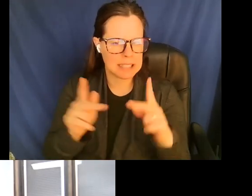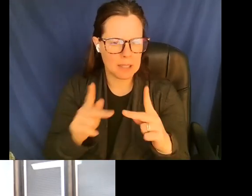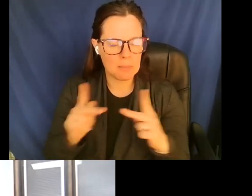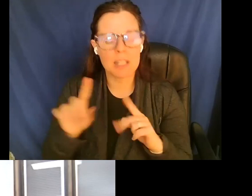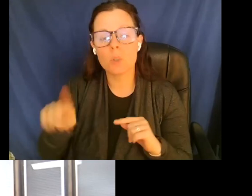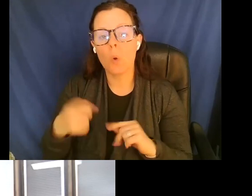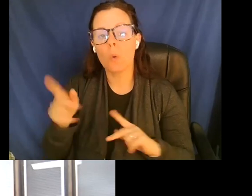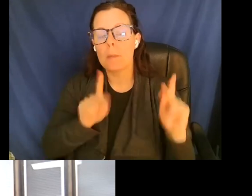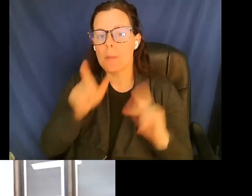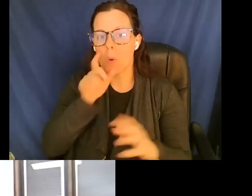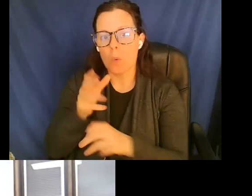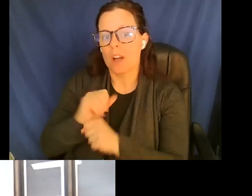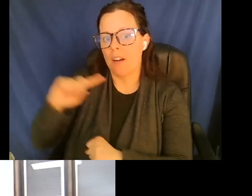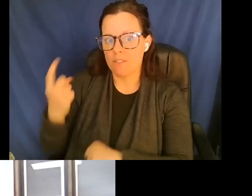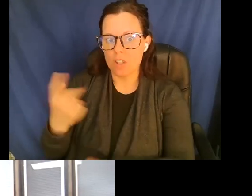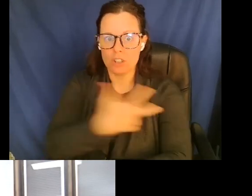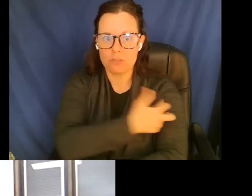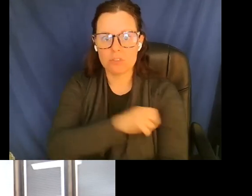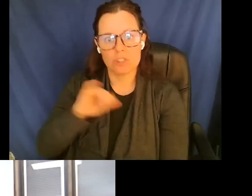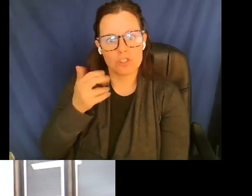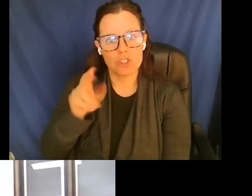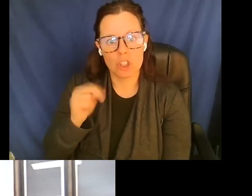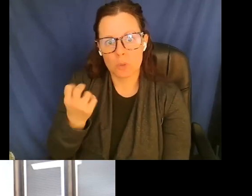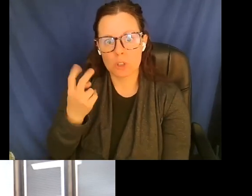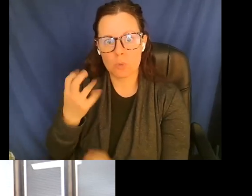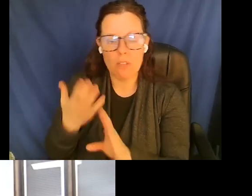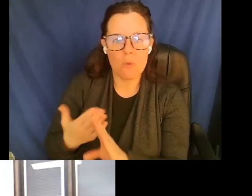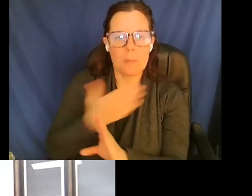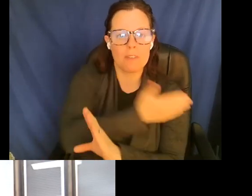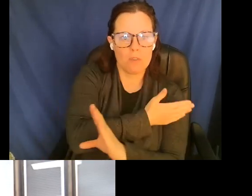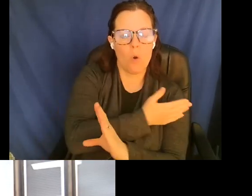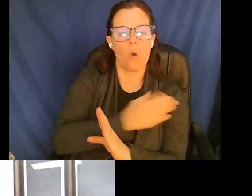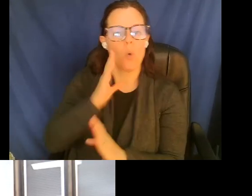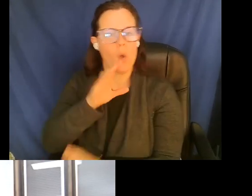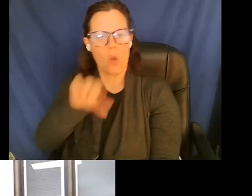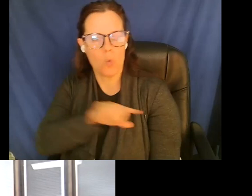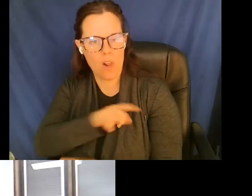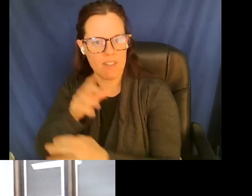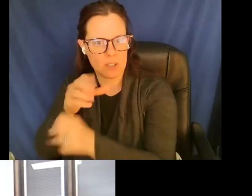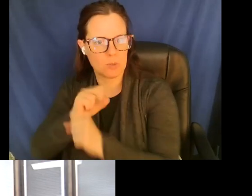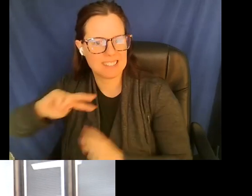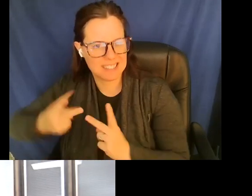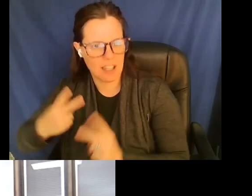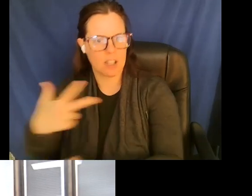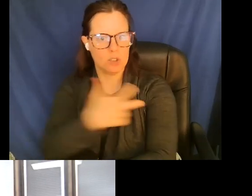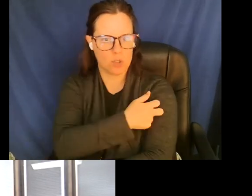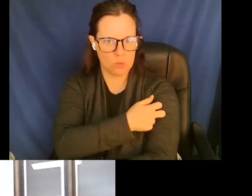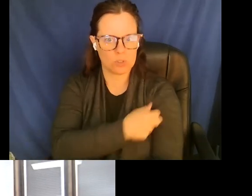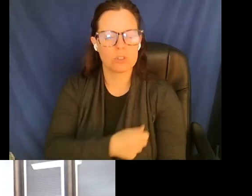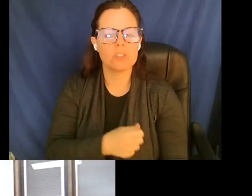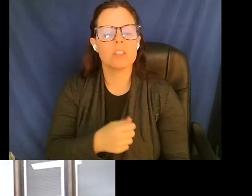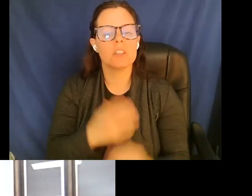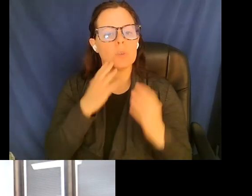first dose on January 12th or before will be eligible to receive the second dose. We are giving